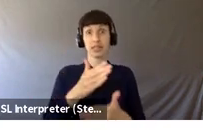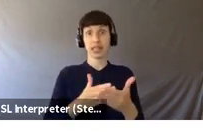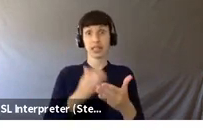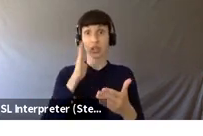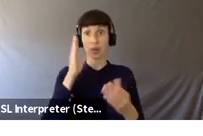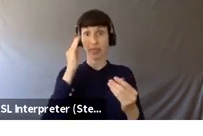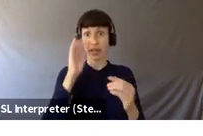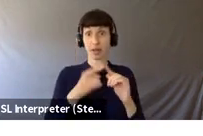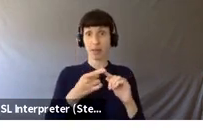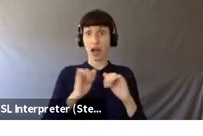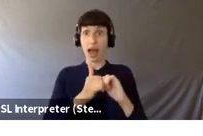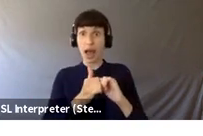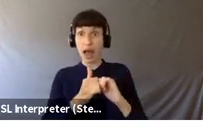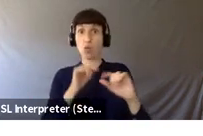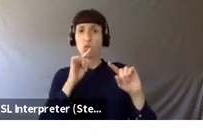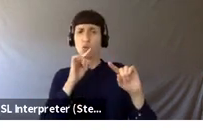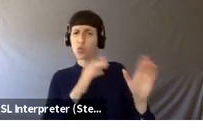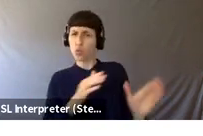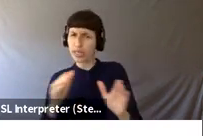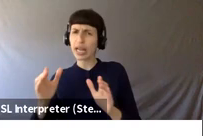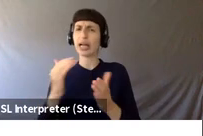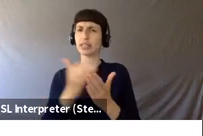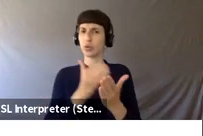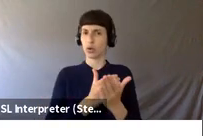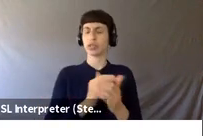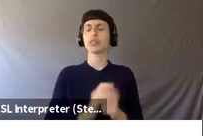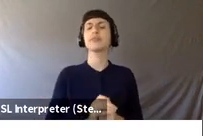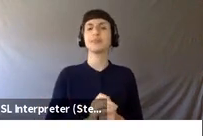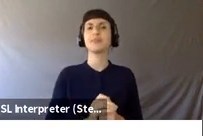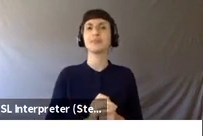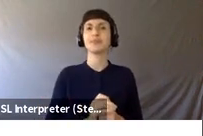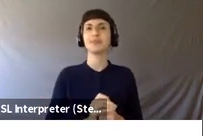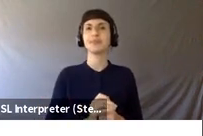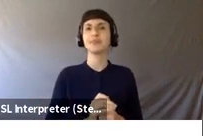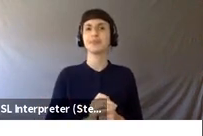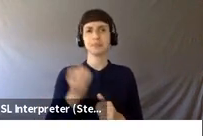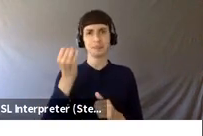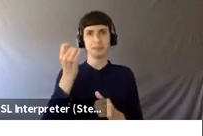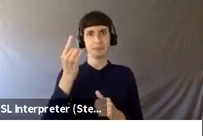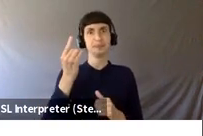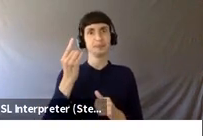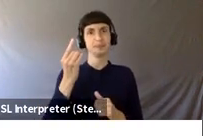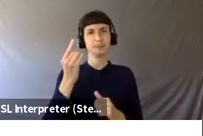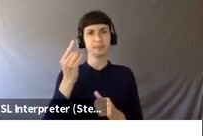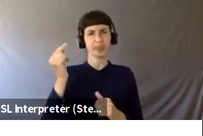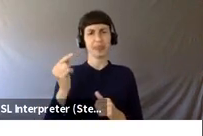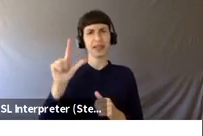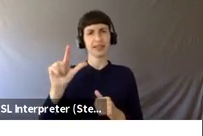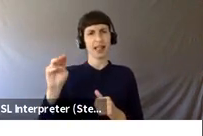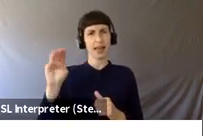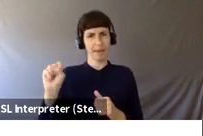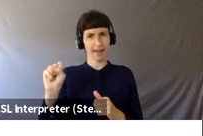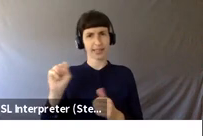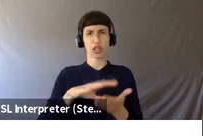your course, which looks like many of us we were thinking about. Along that, we're going to see that the more that we get into this learning management system,